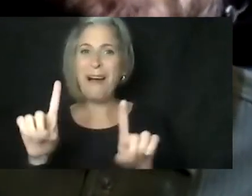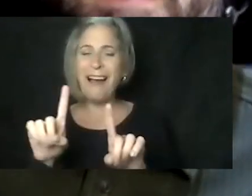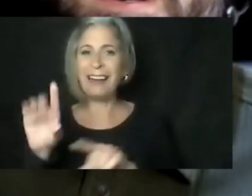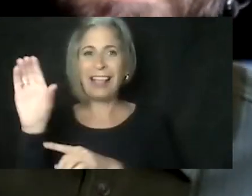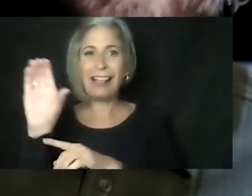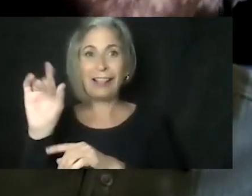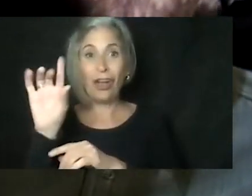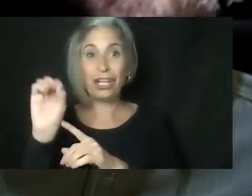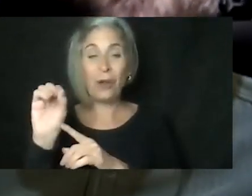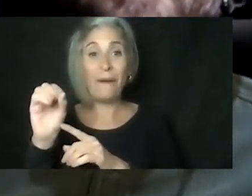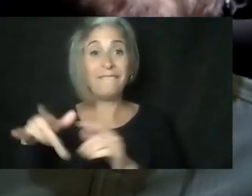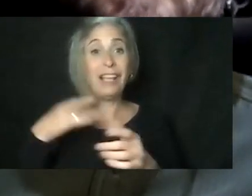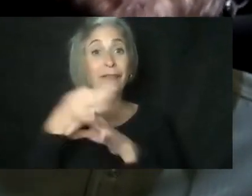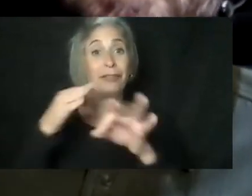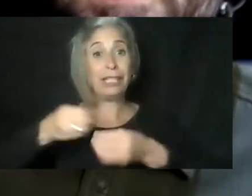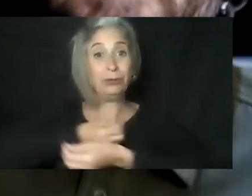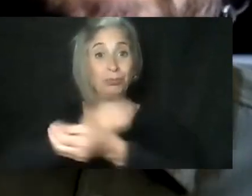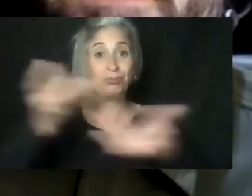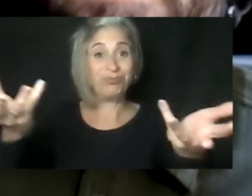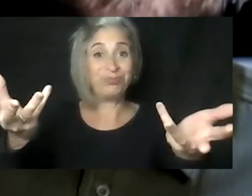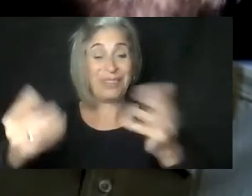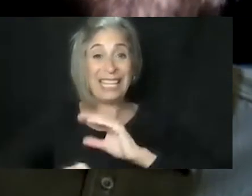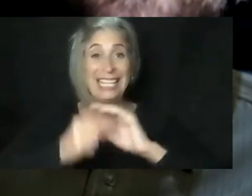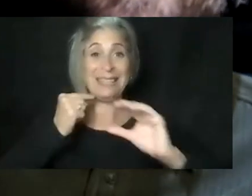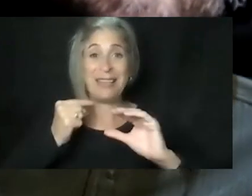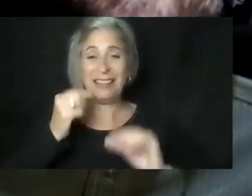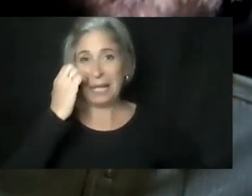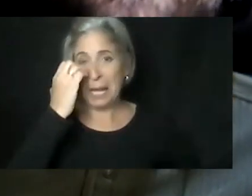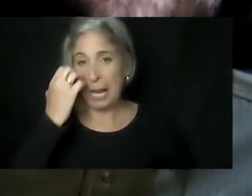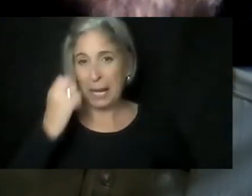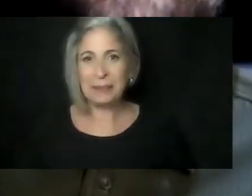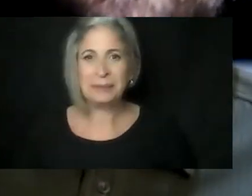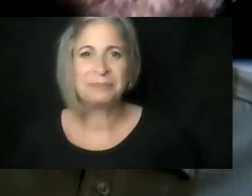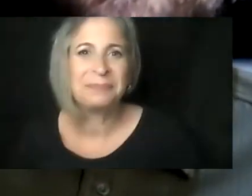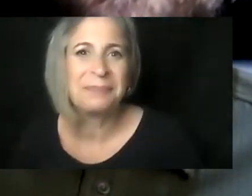free to pass it around to folks if it isn't.